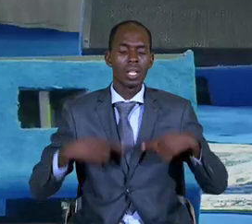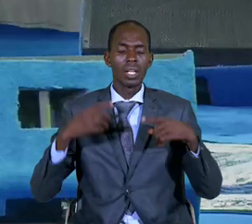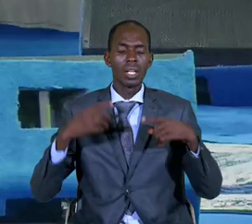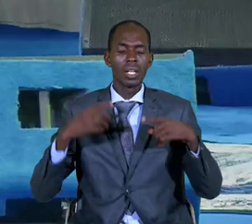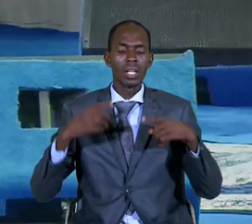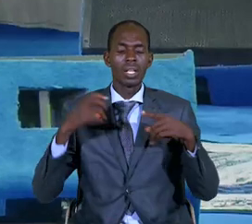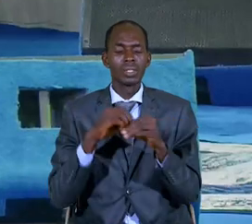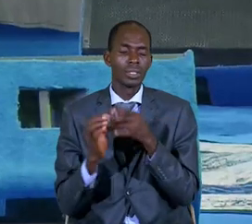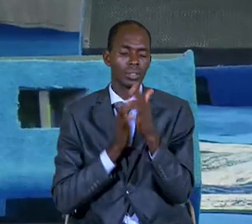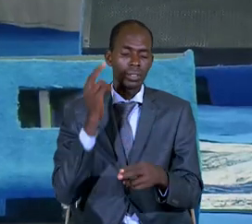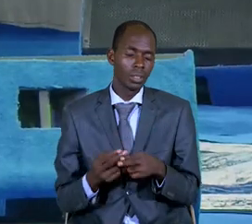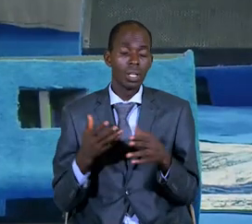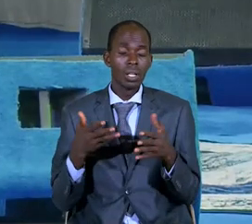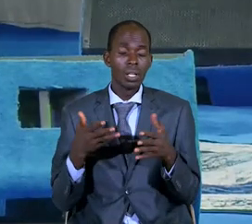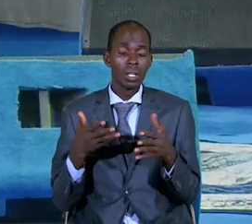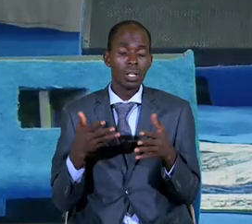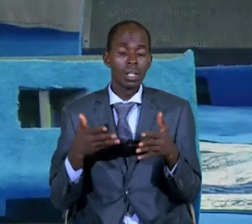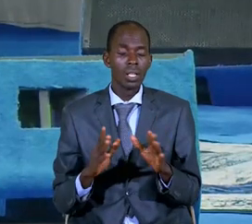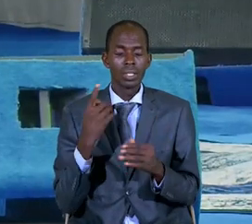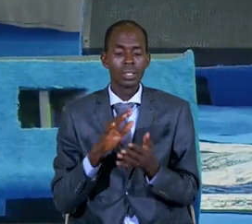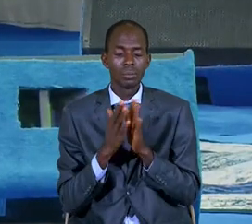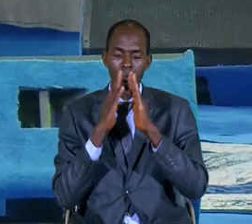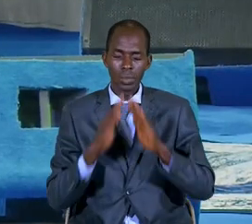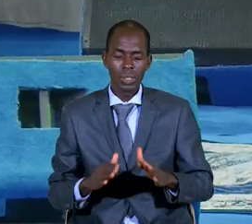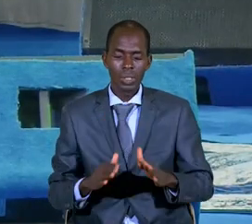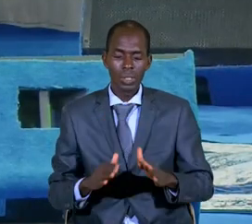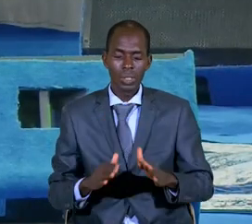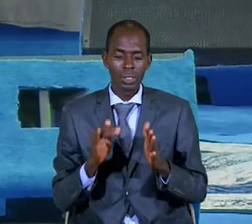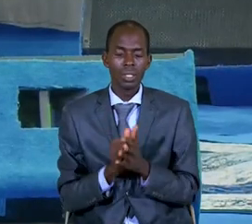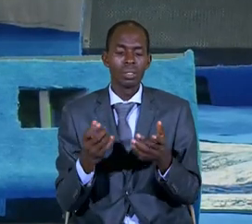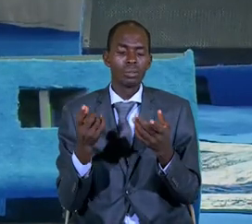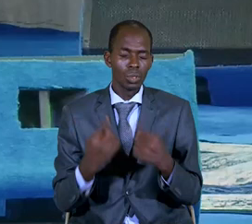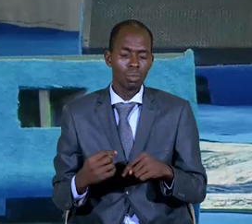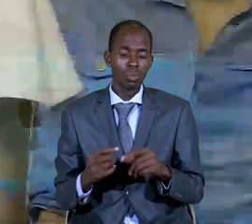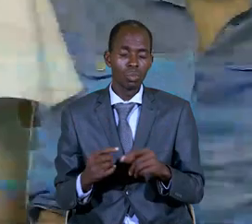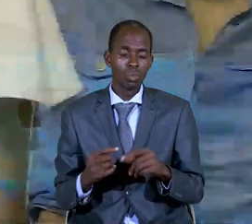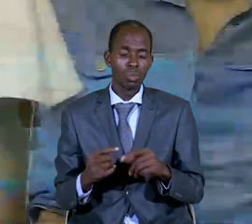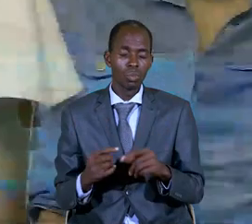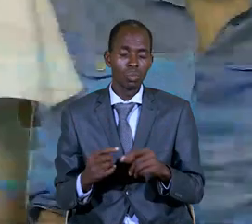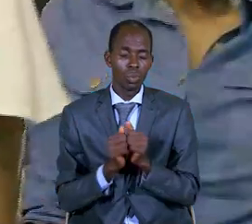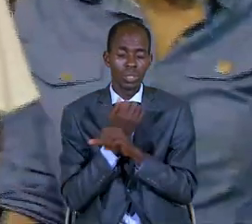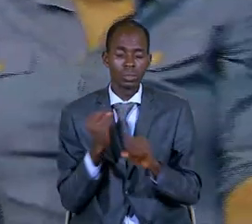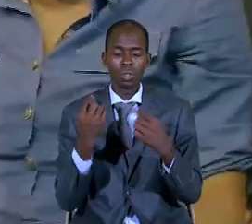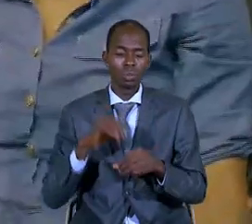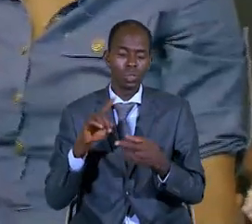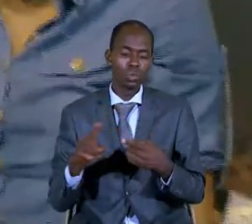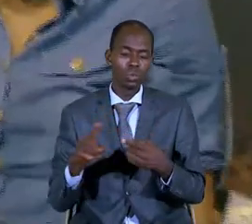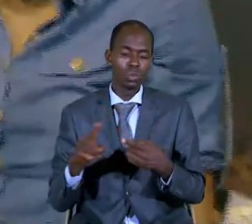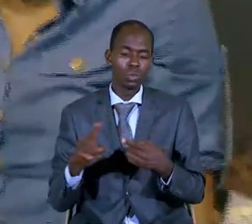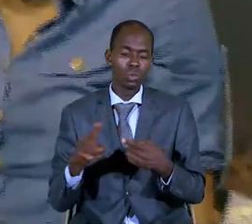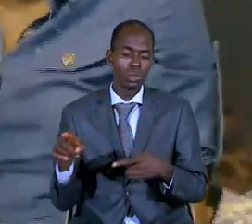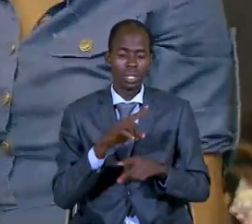name. Let the peace that comes with salvation come into their hearts now. And the joy